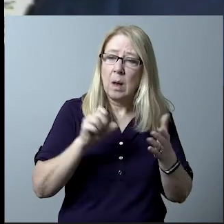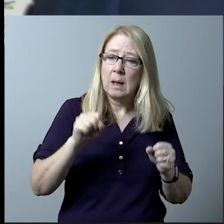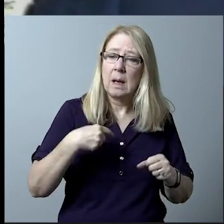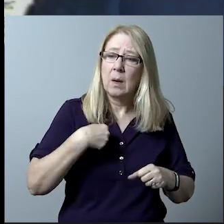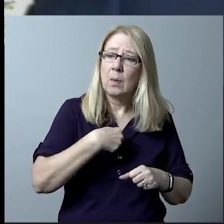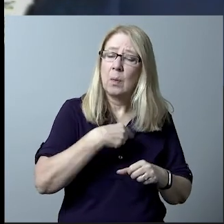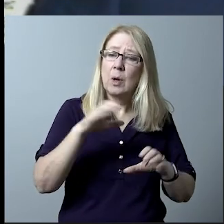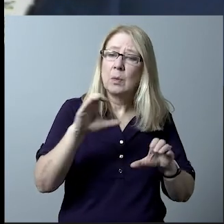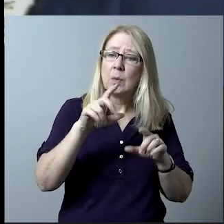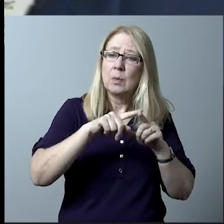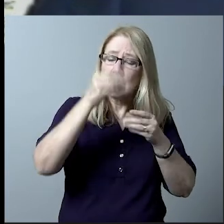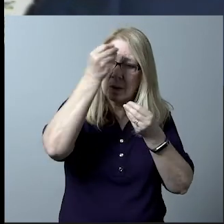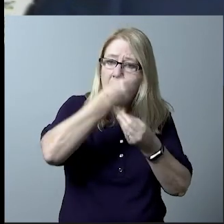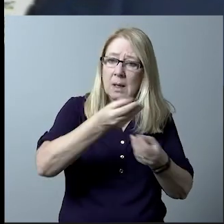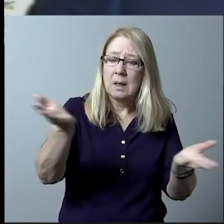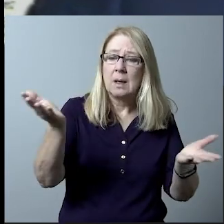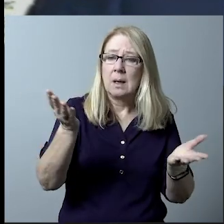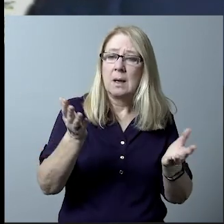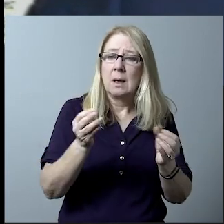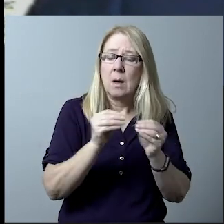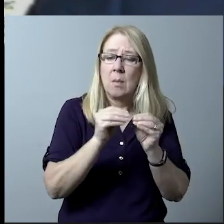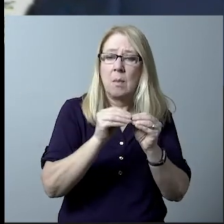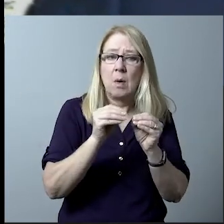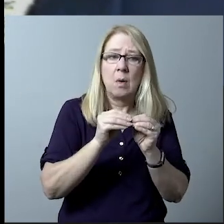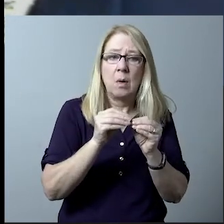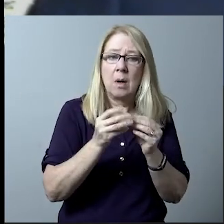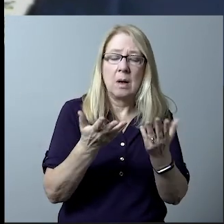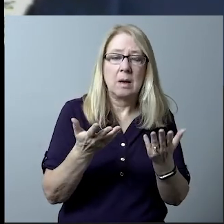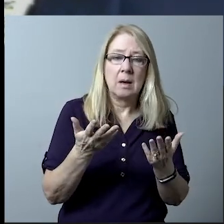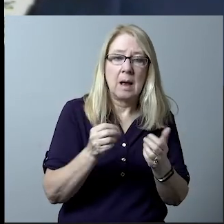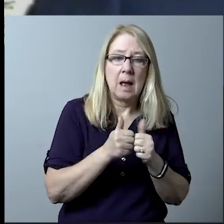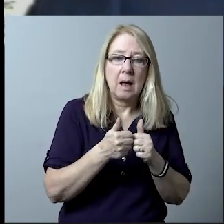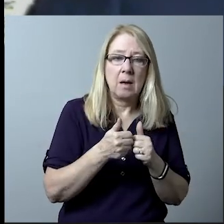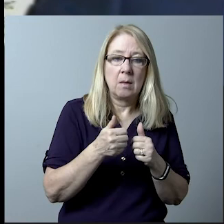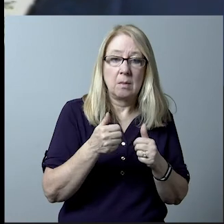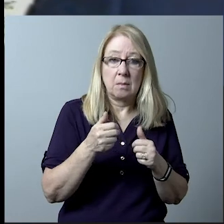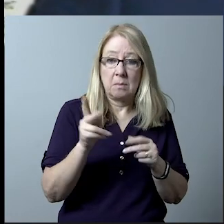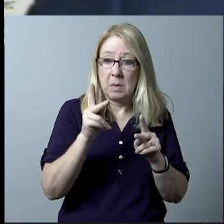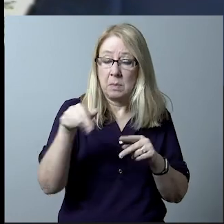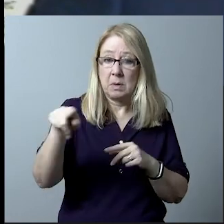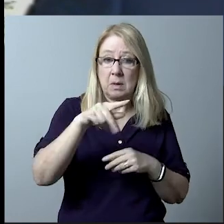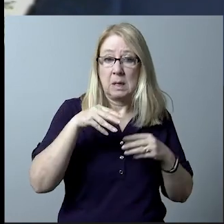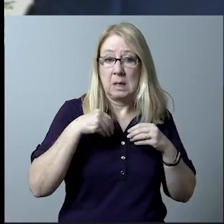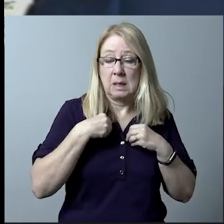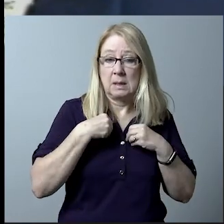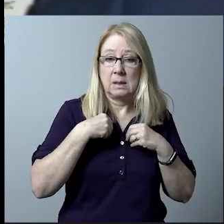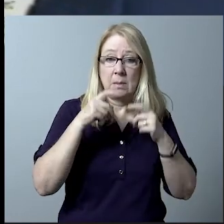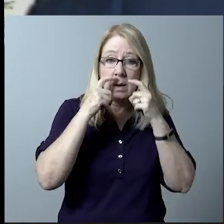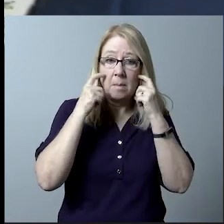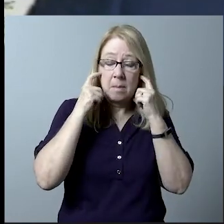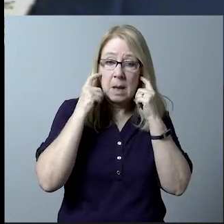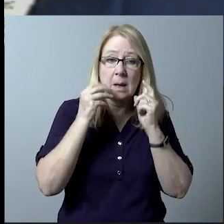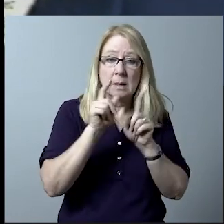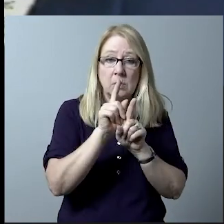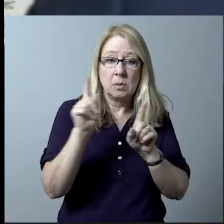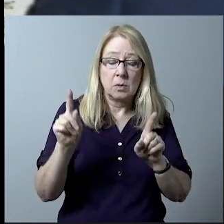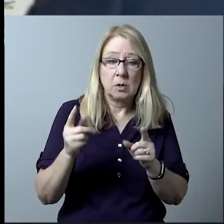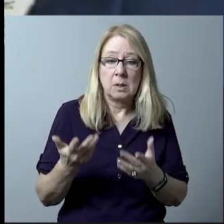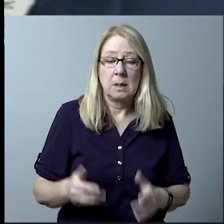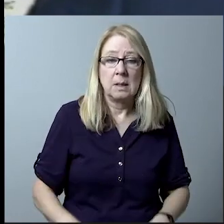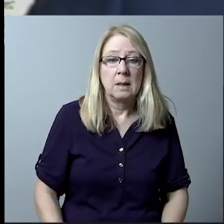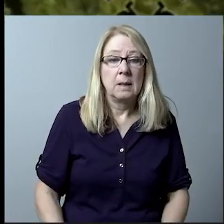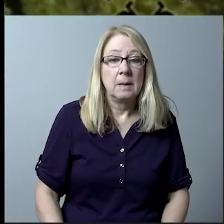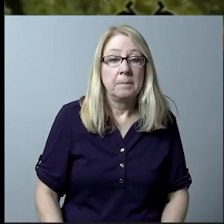if not, what could we do to help get that message across better? So just from a student perspective, how are we receiving the mask and social distancing messages on